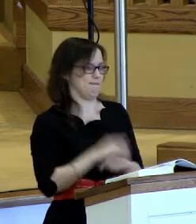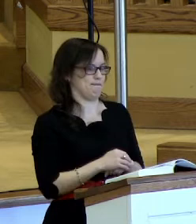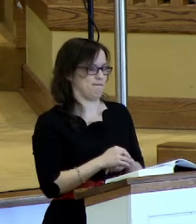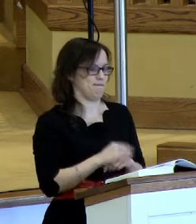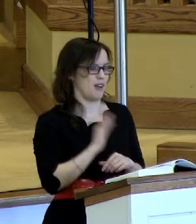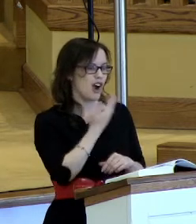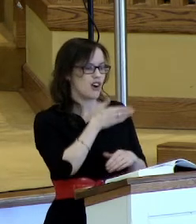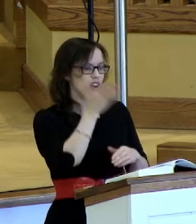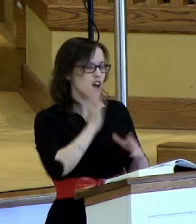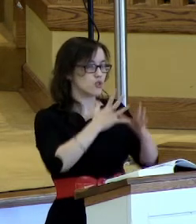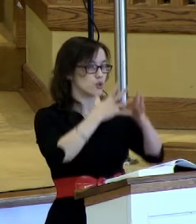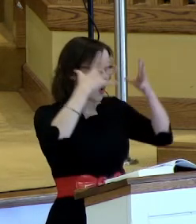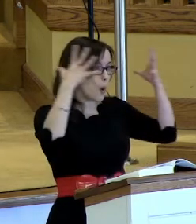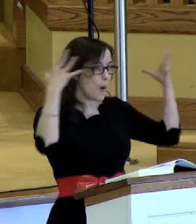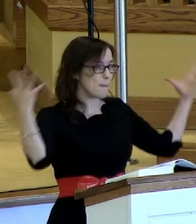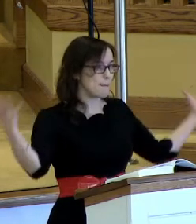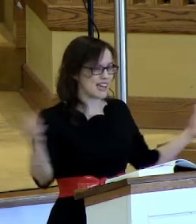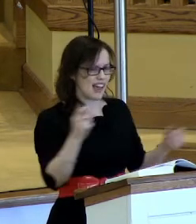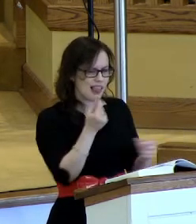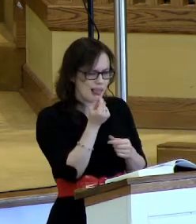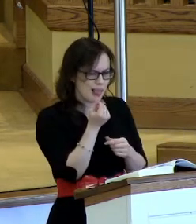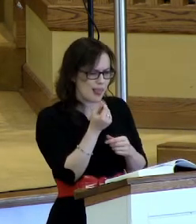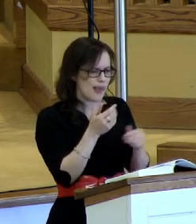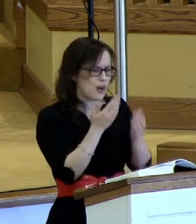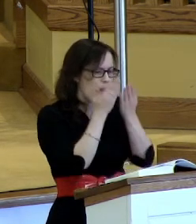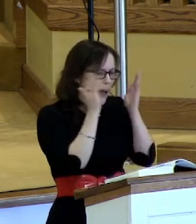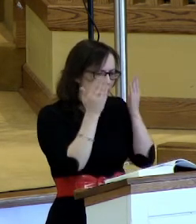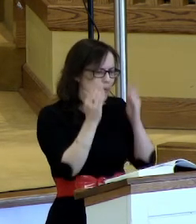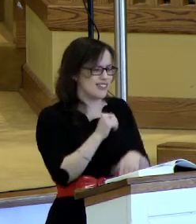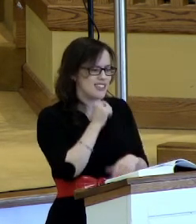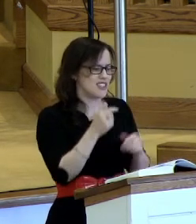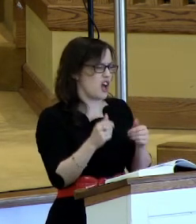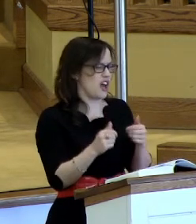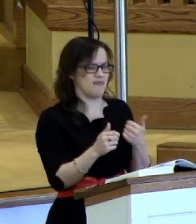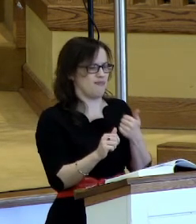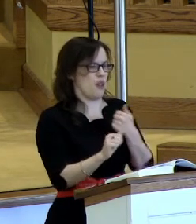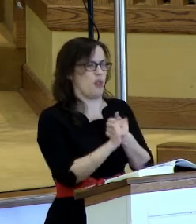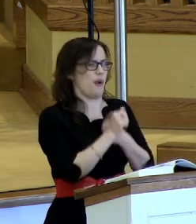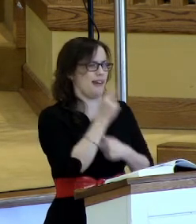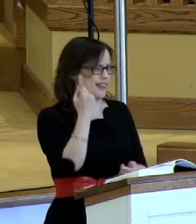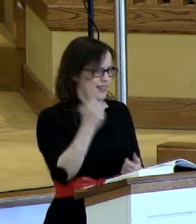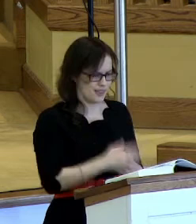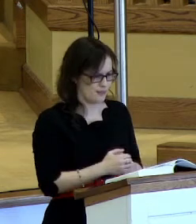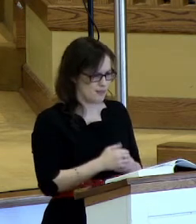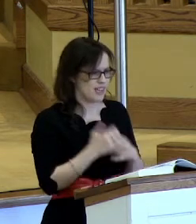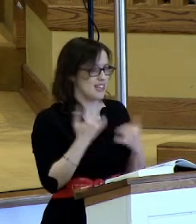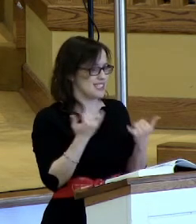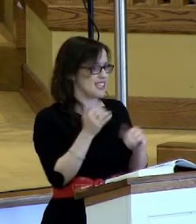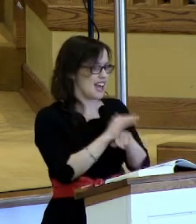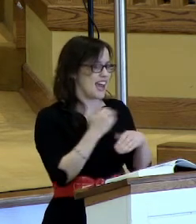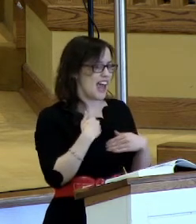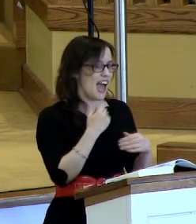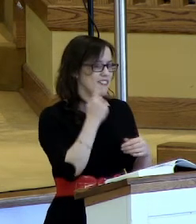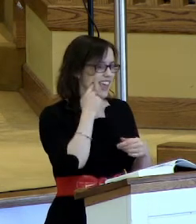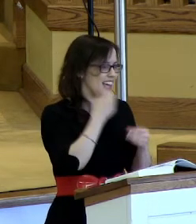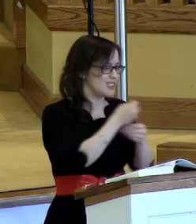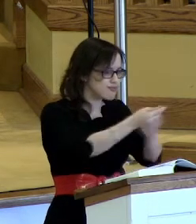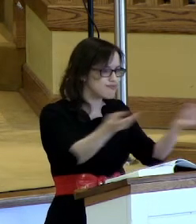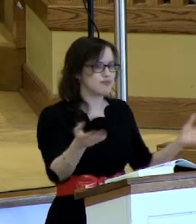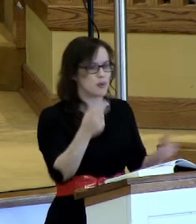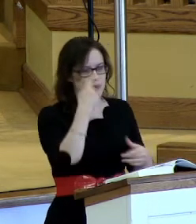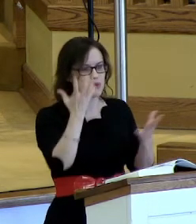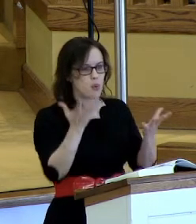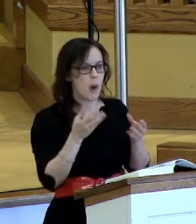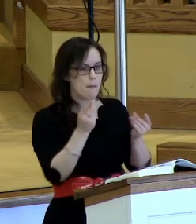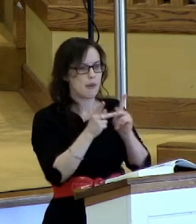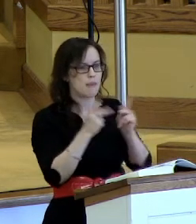Our God is so big, a little puny holiday like this does not threaten our God. And that's why we're going to have Trunk or Treat. We're going to take this day and turn it into something to reach people